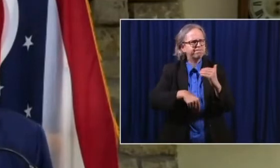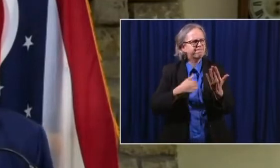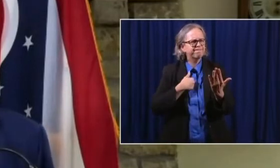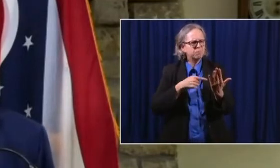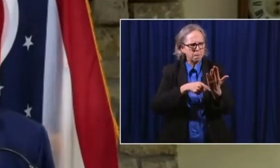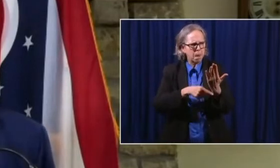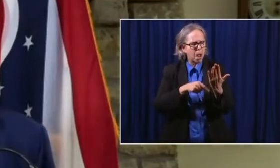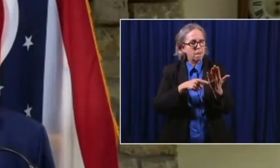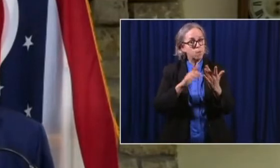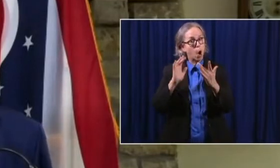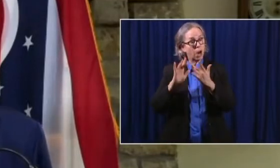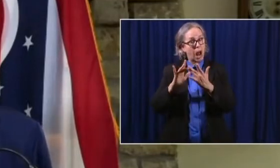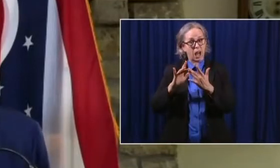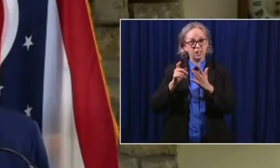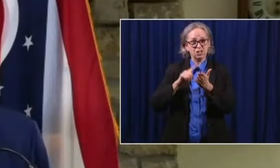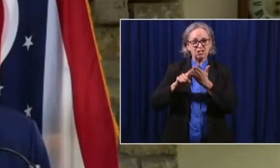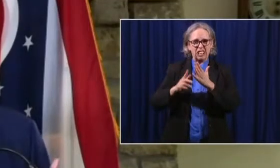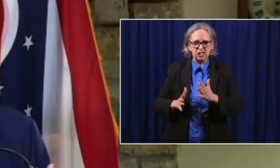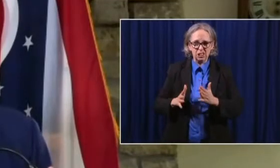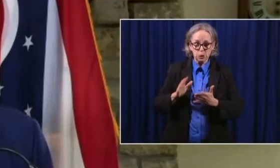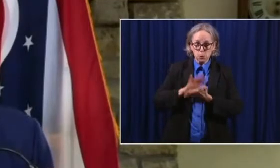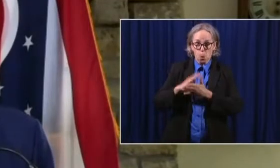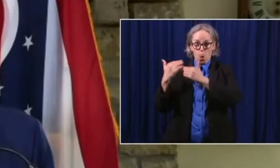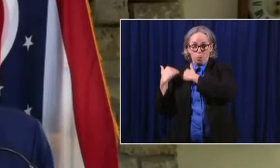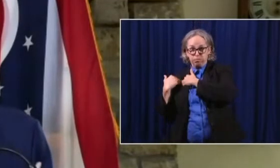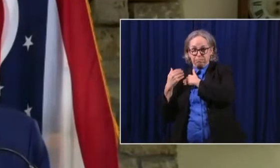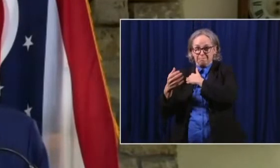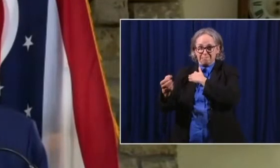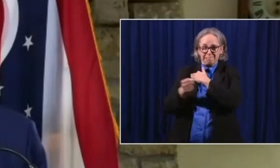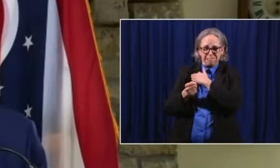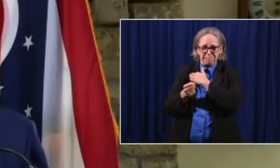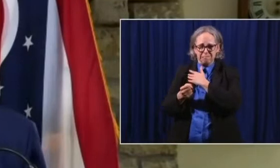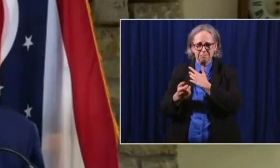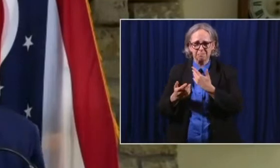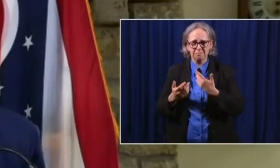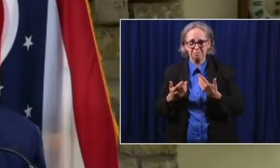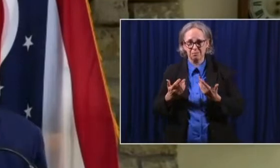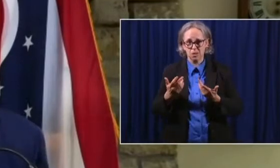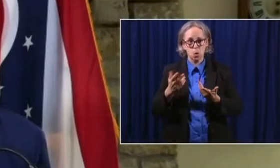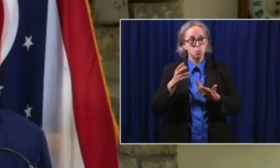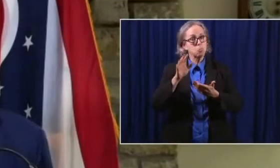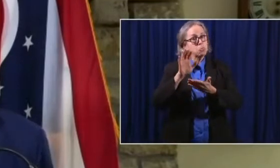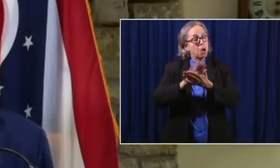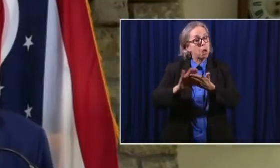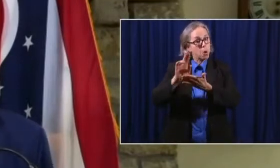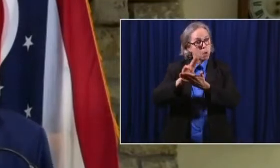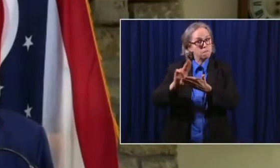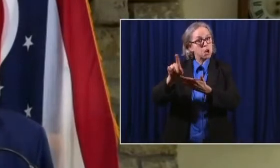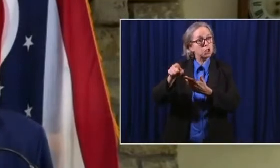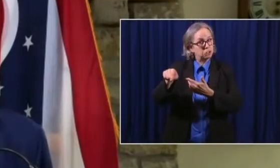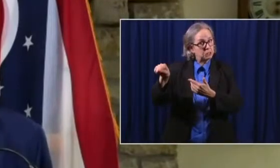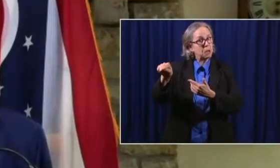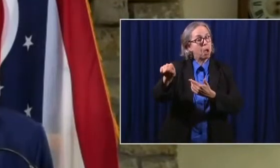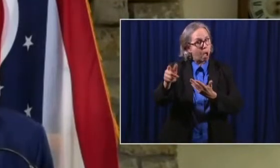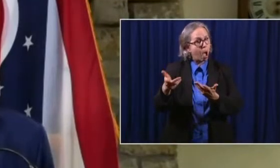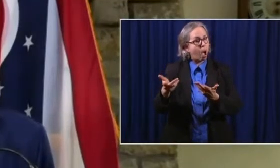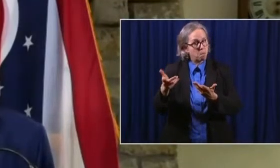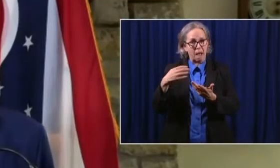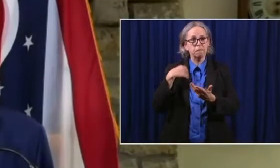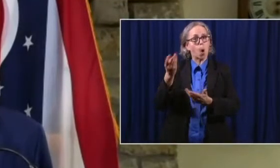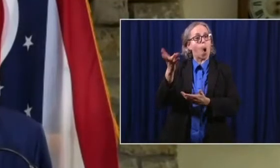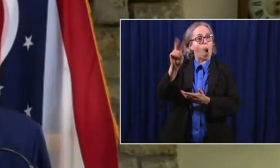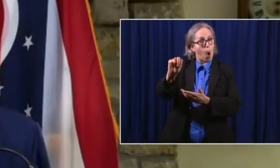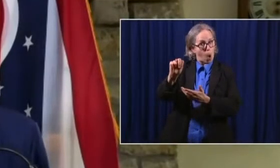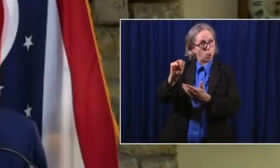Ideally, what we're seeing is our universities at that level. We're seeing universities becoming very involved in